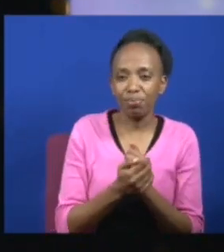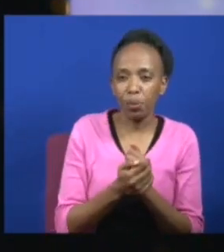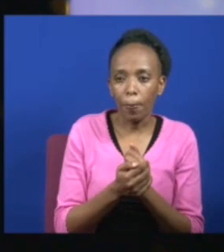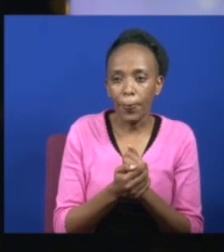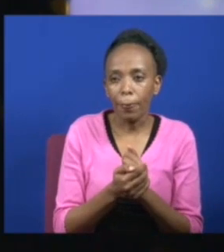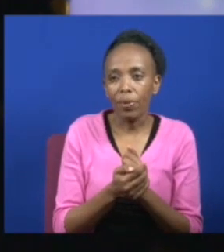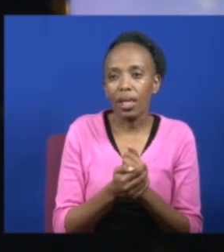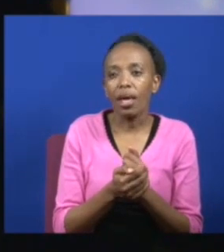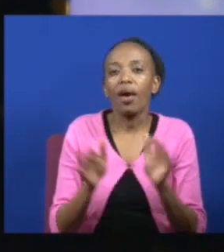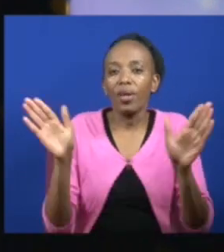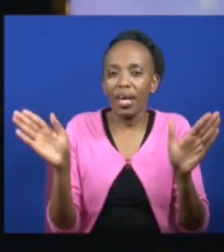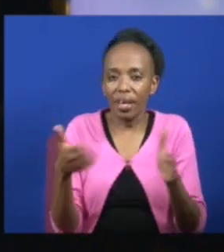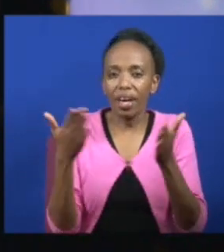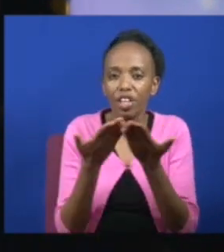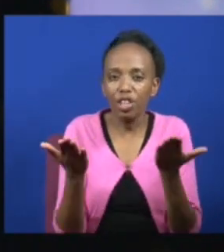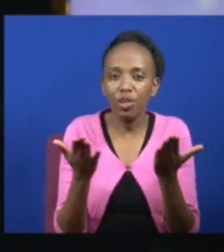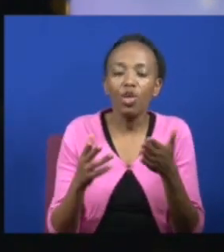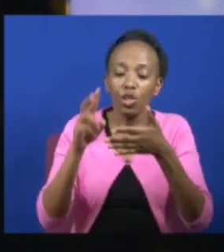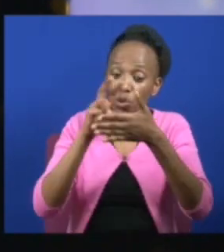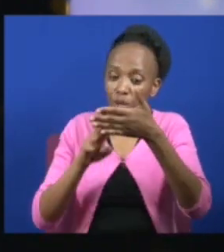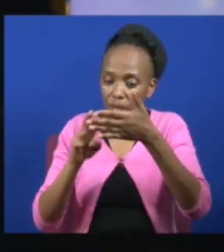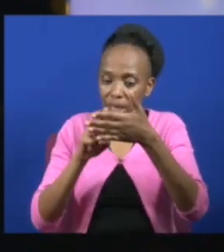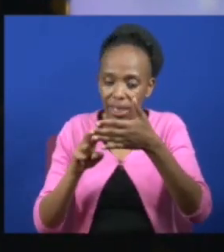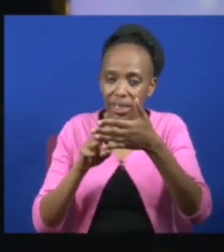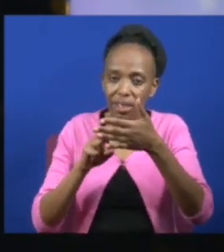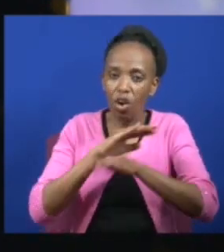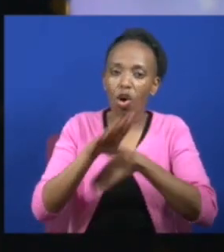Nazarene. I would encourage you to read the rest of the